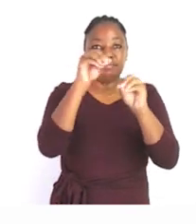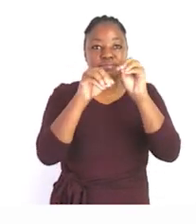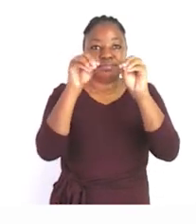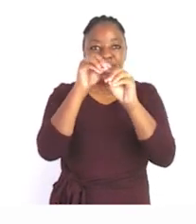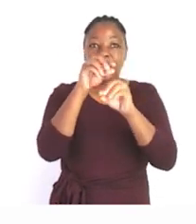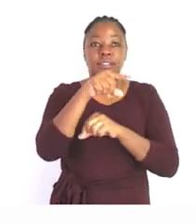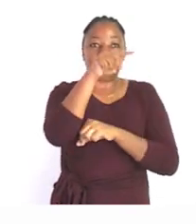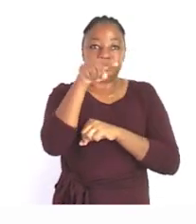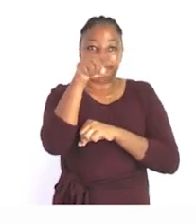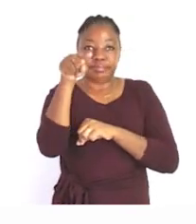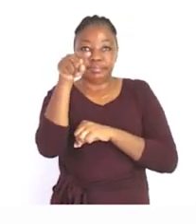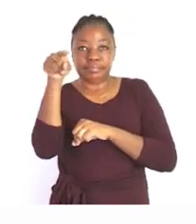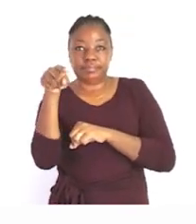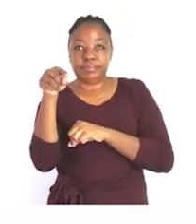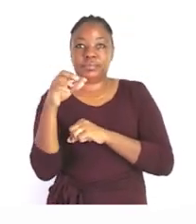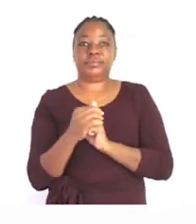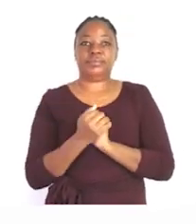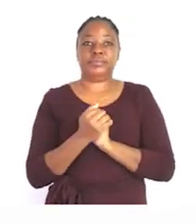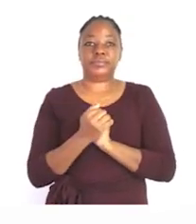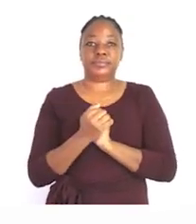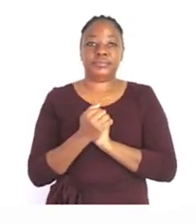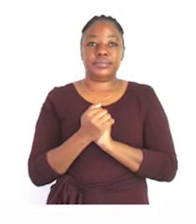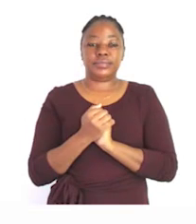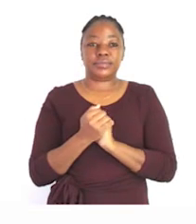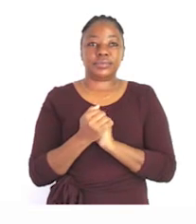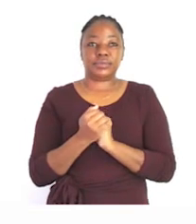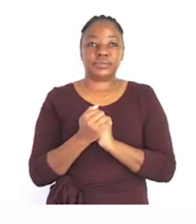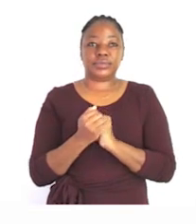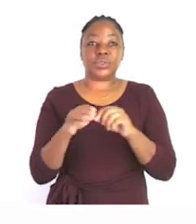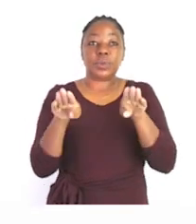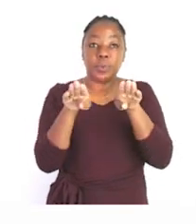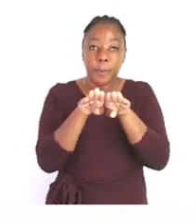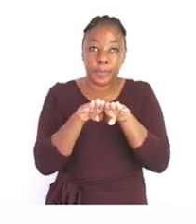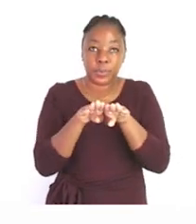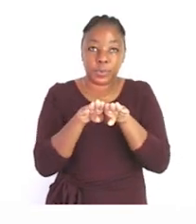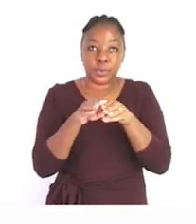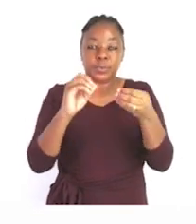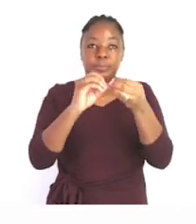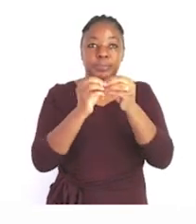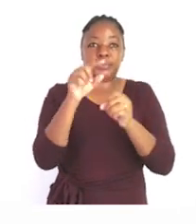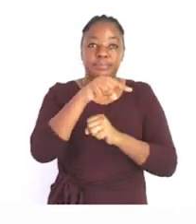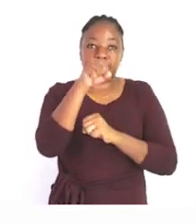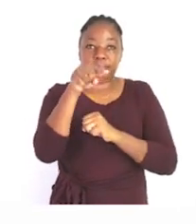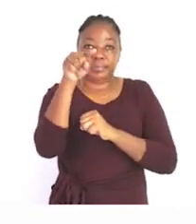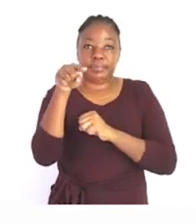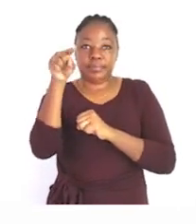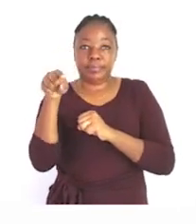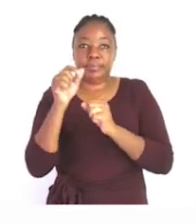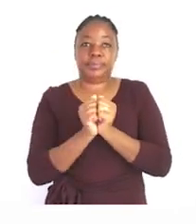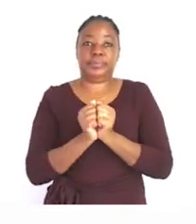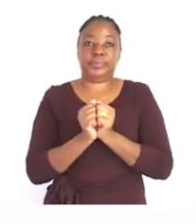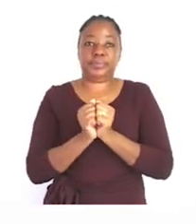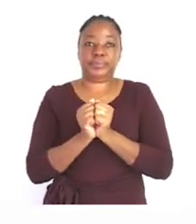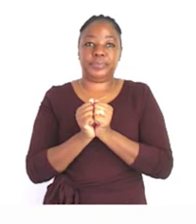rule. It is your job to complete the number patterns. Now, there are many ways to do this, but I am going to show you